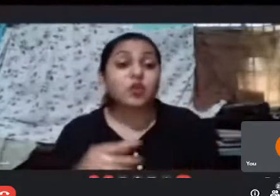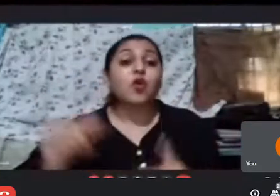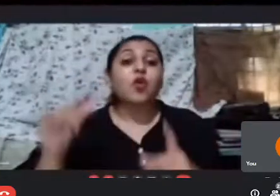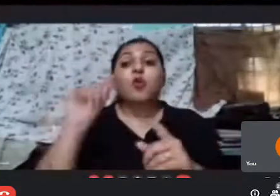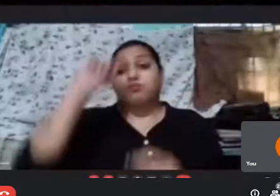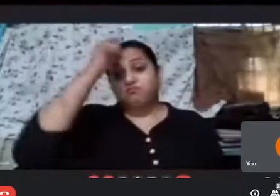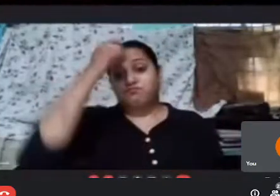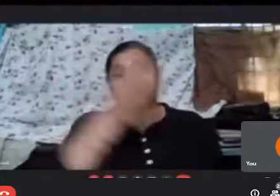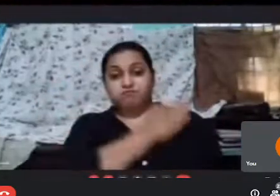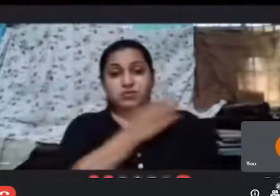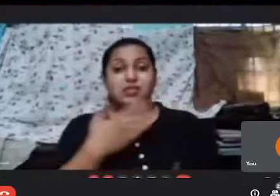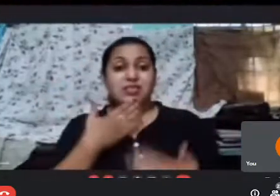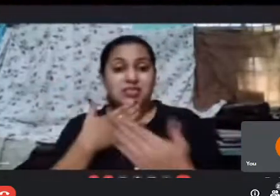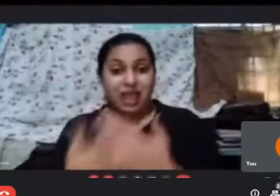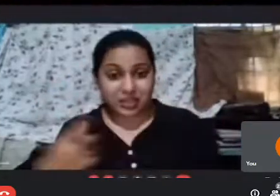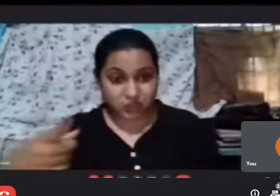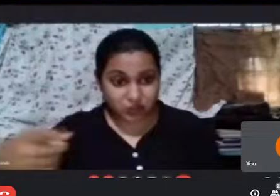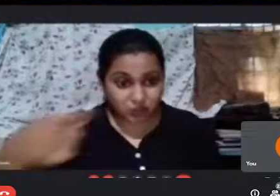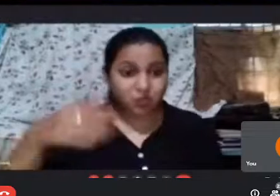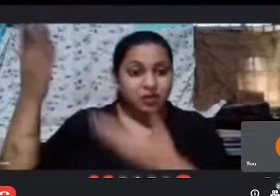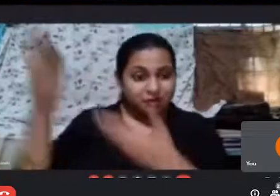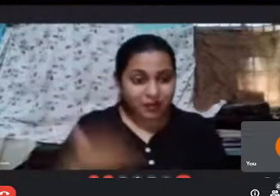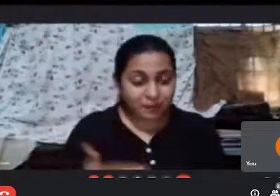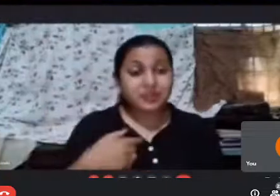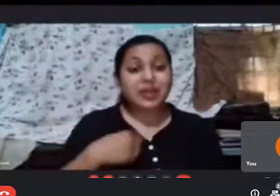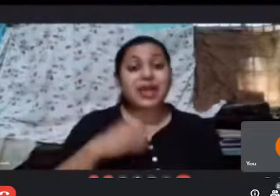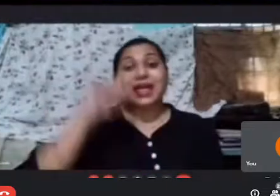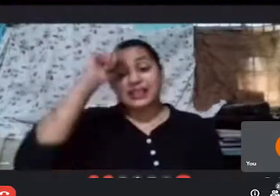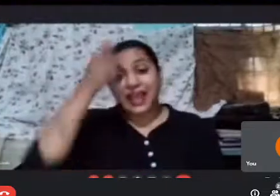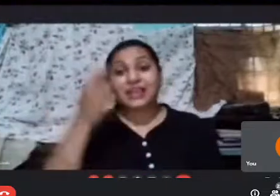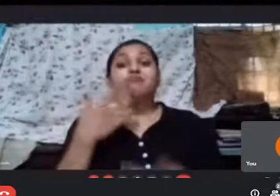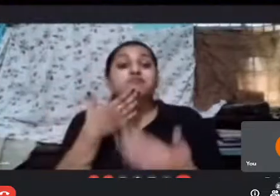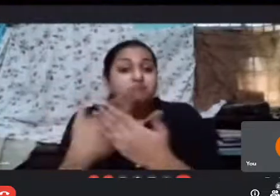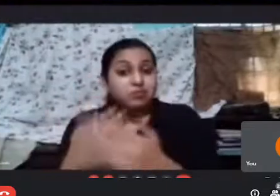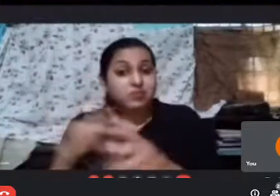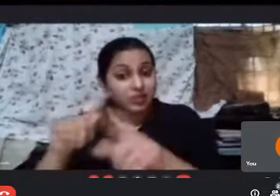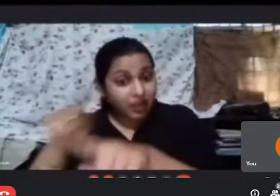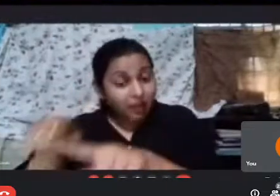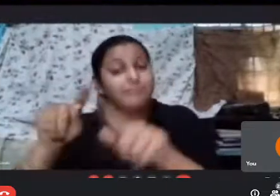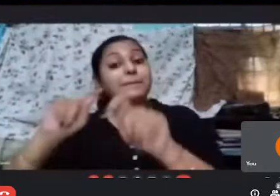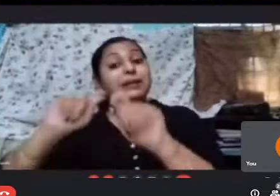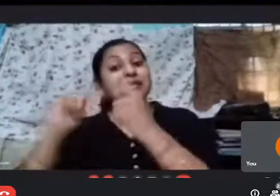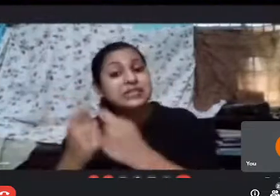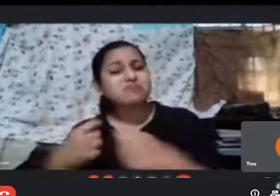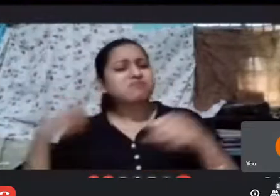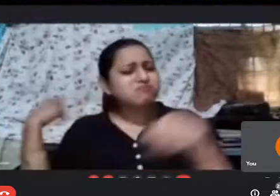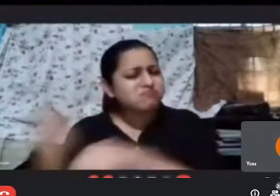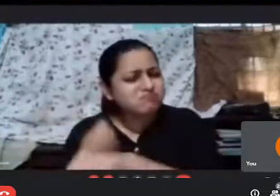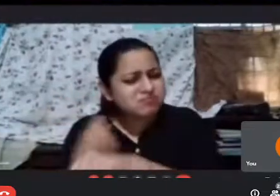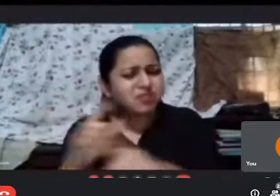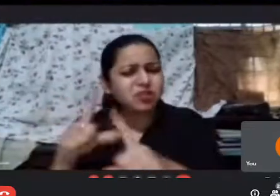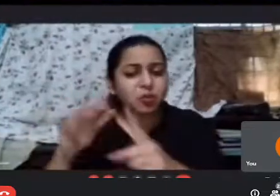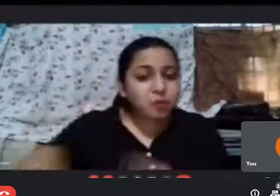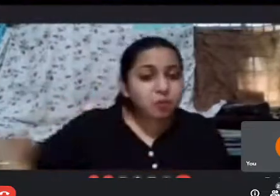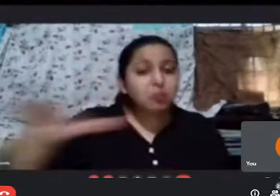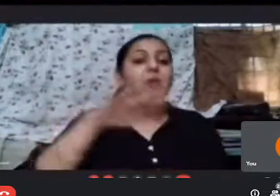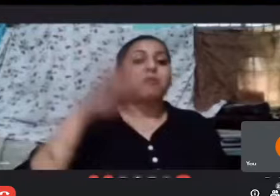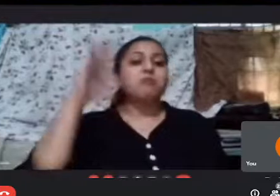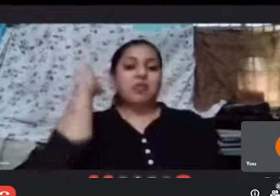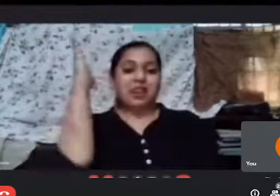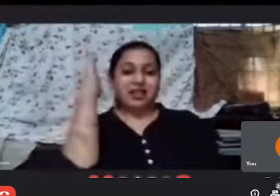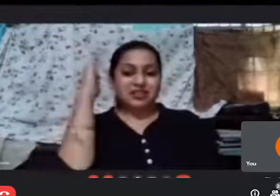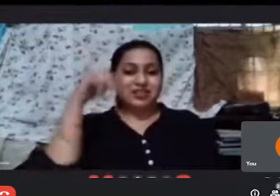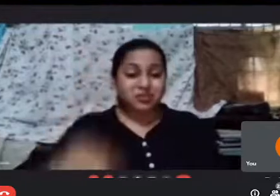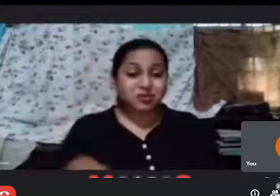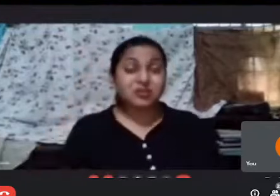to Professor Ulrike and her team for agreeing to deliver a lecture under the auspices of